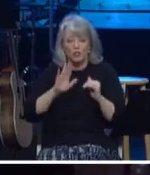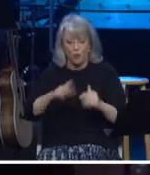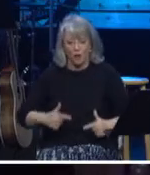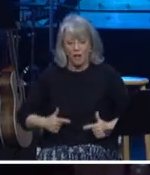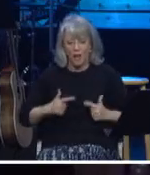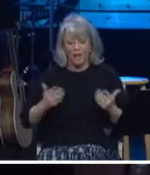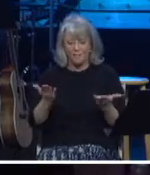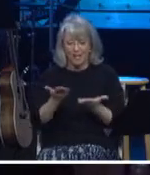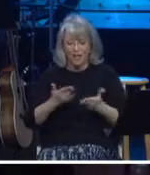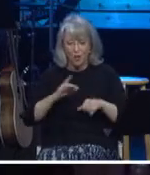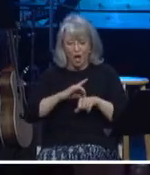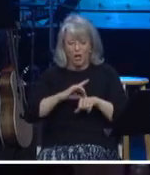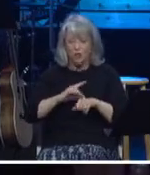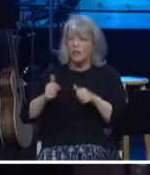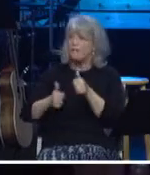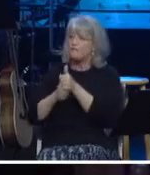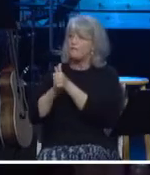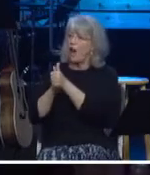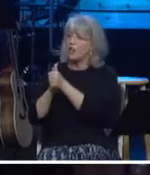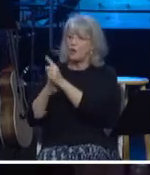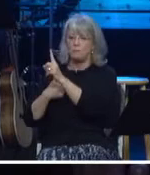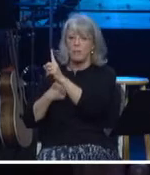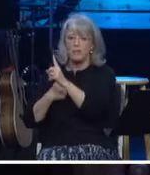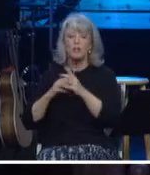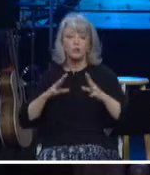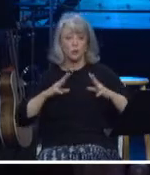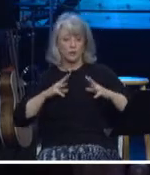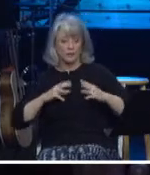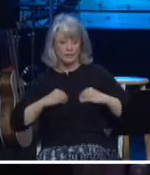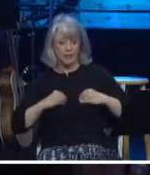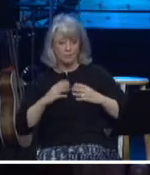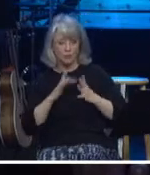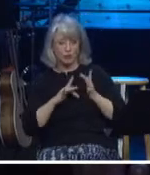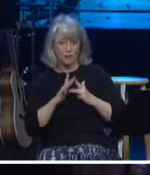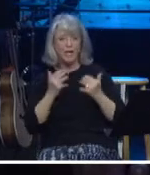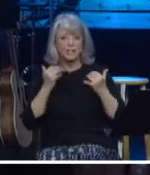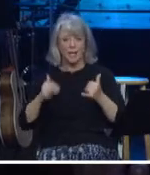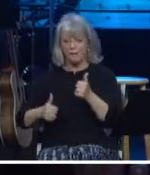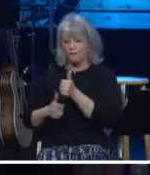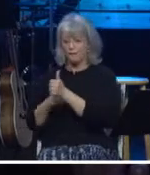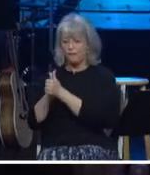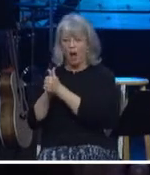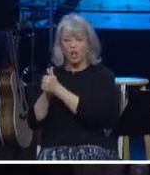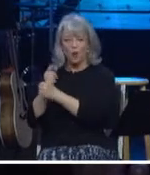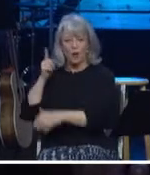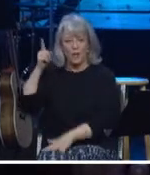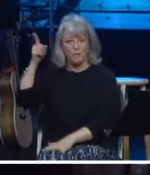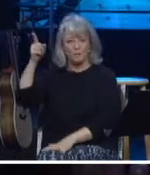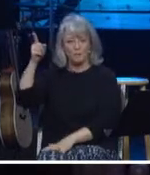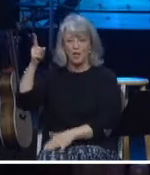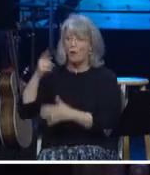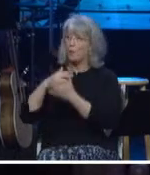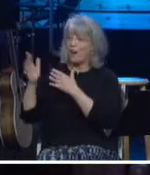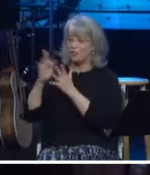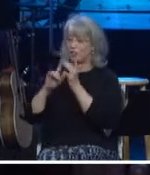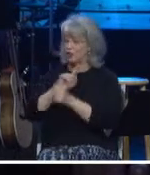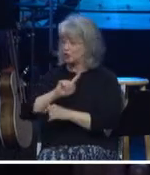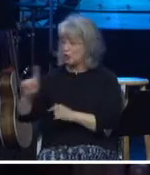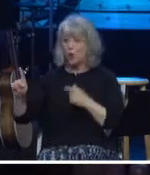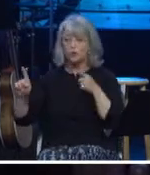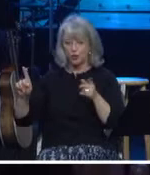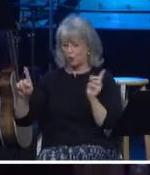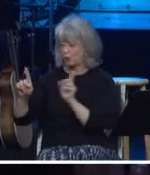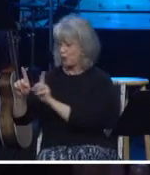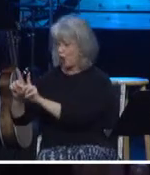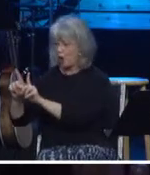And you must follow me. You're coming to him. Now you must follow him. Follow after him. You go where Jesus goes. You love what